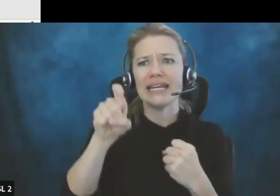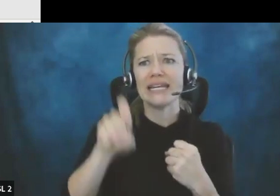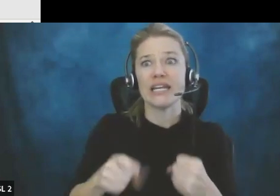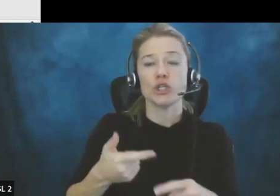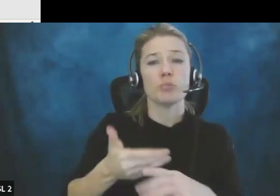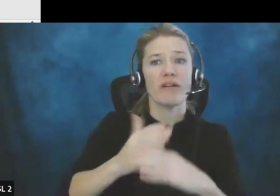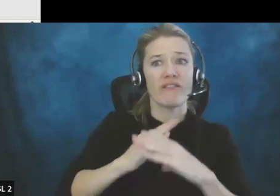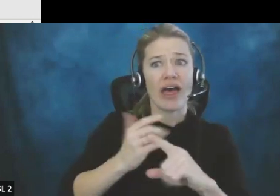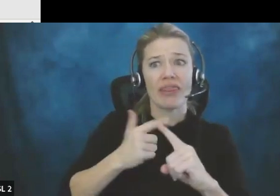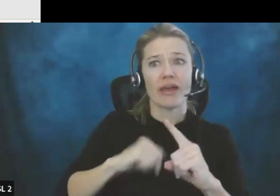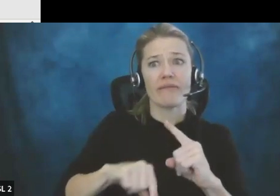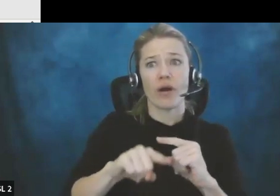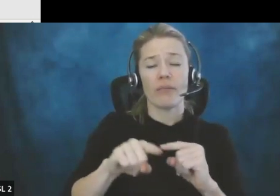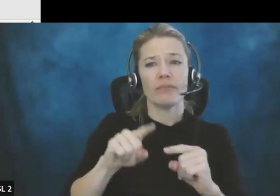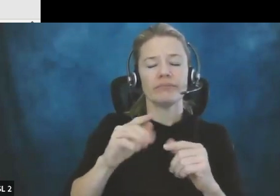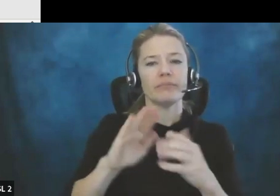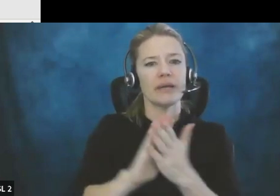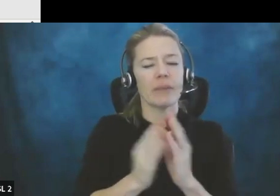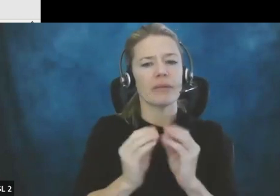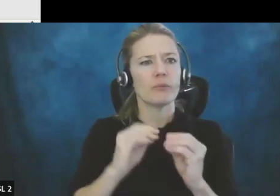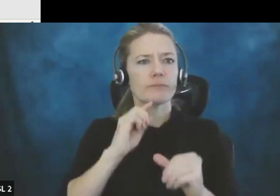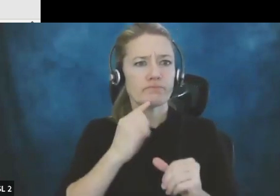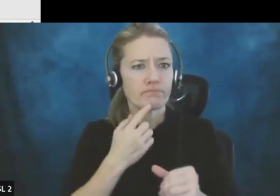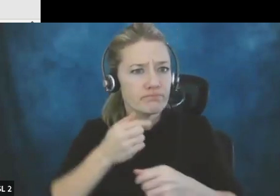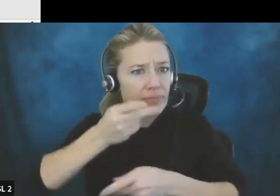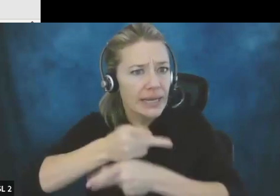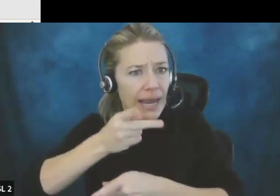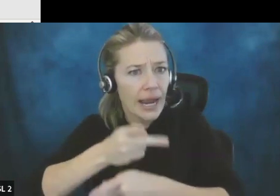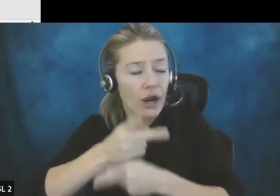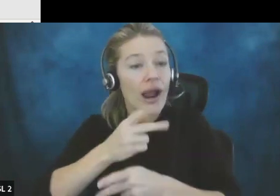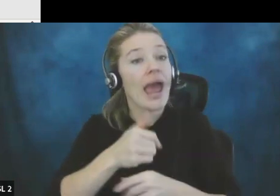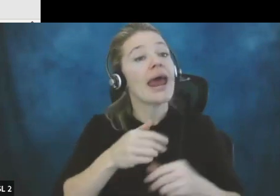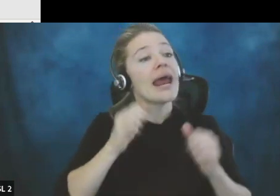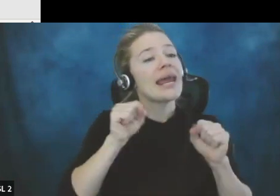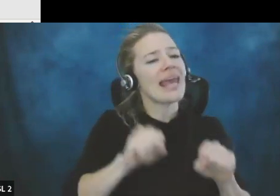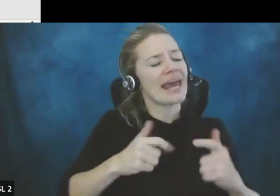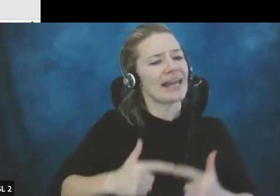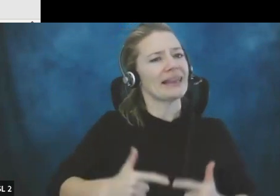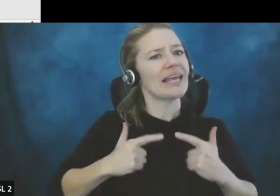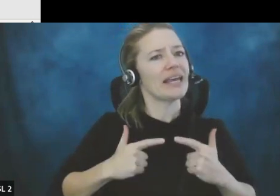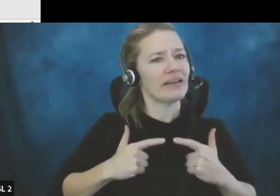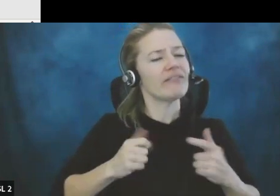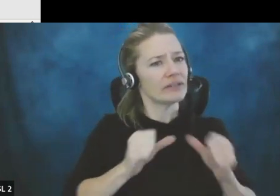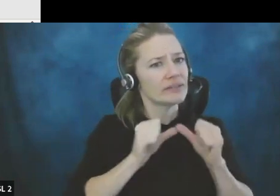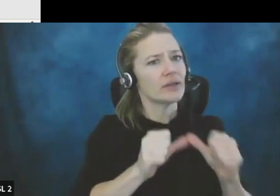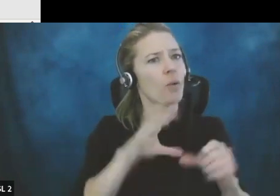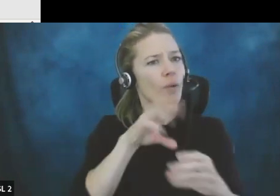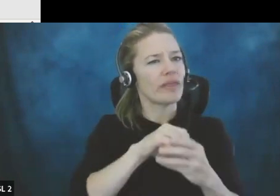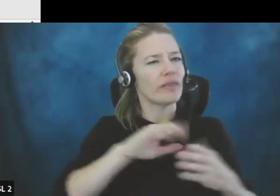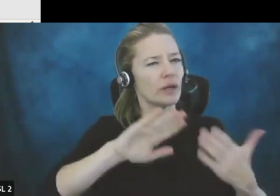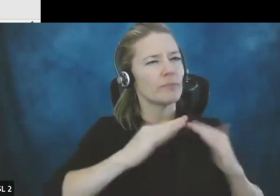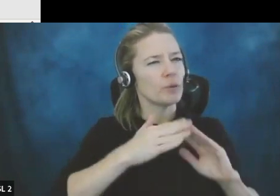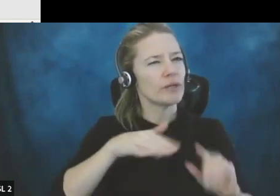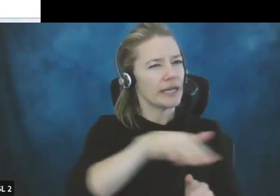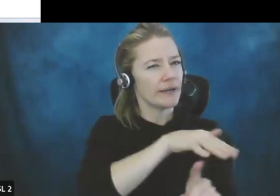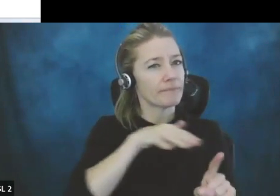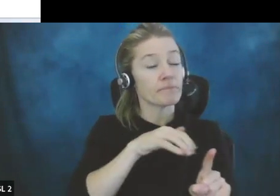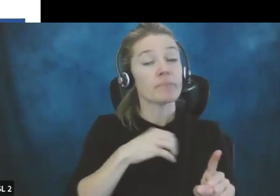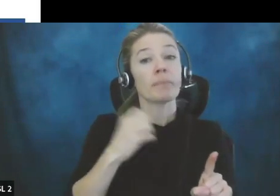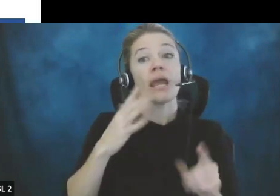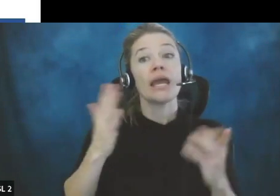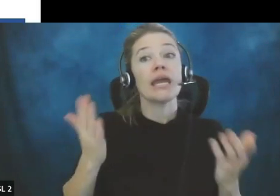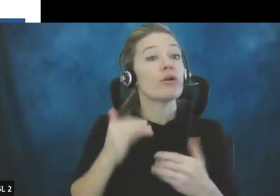supports they need to prevent them from going into a higher level of care and to really remain living in the community. And so